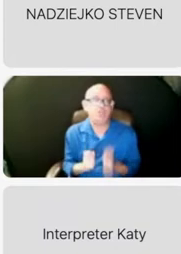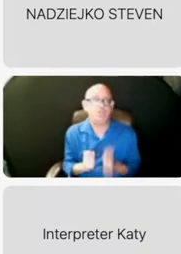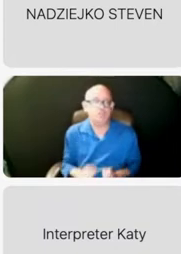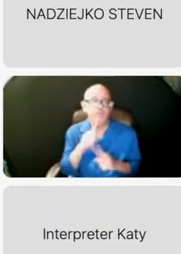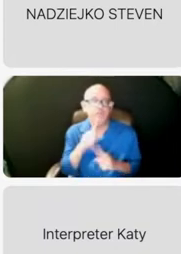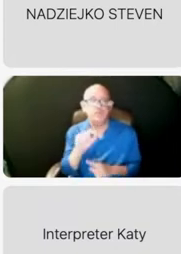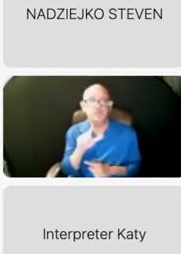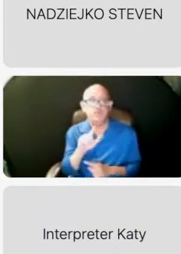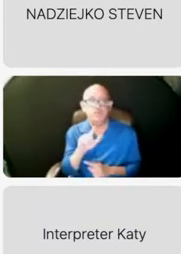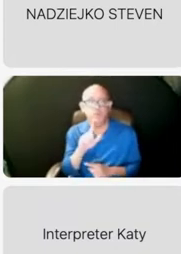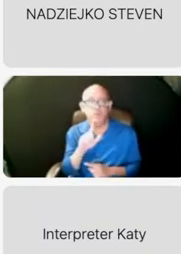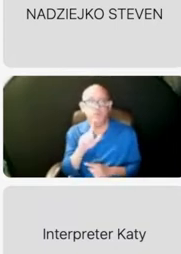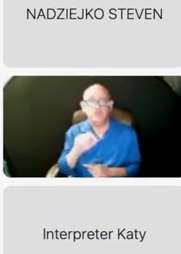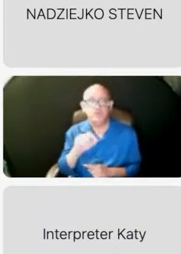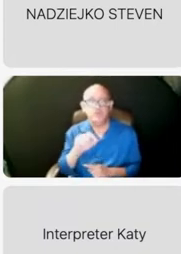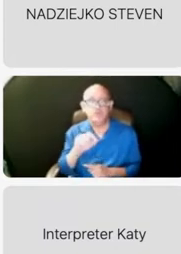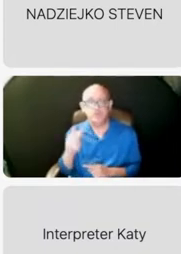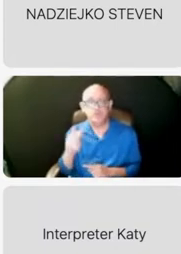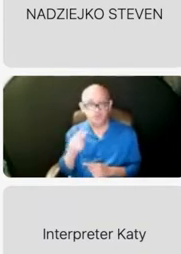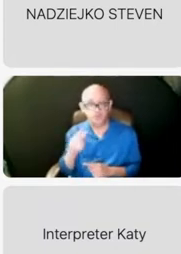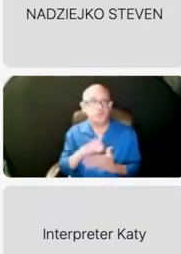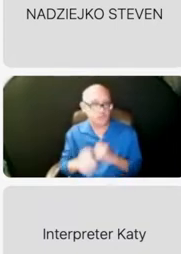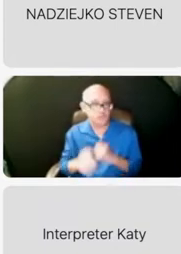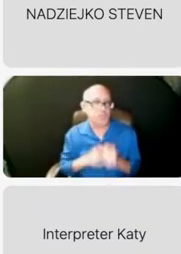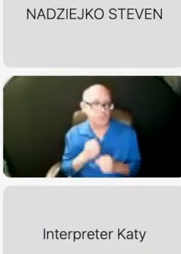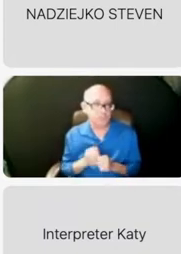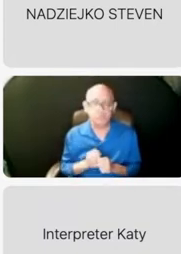2021-2022 school year